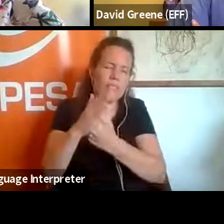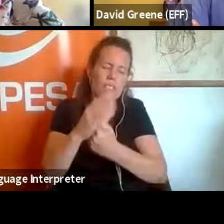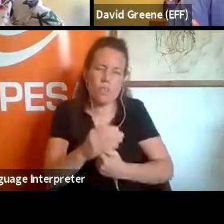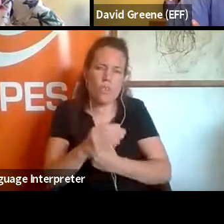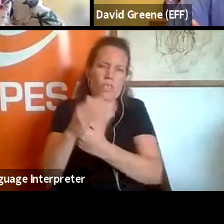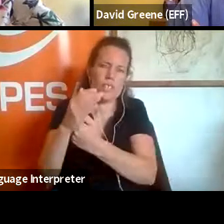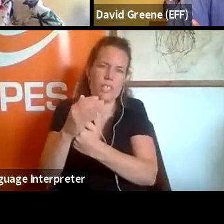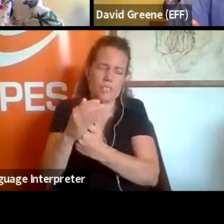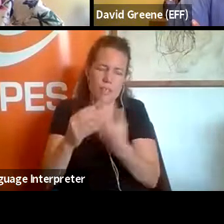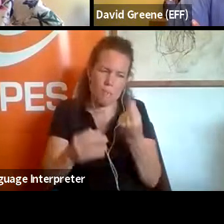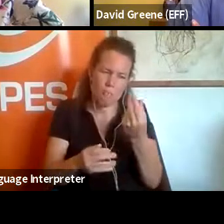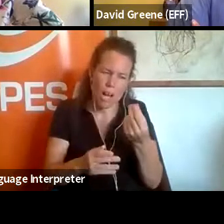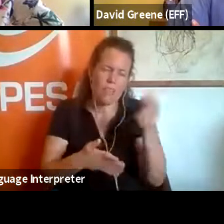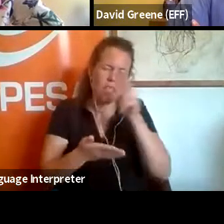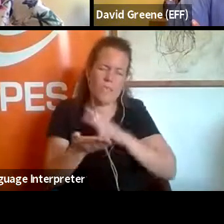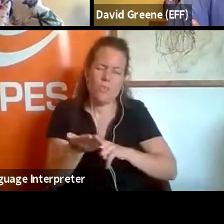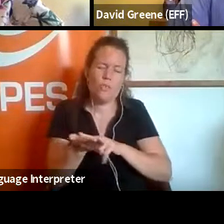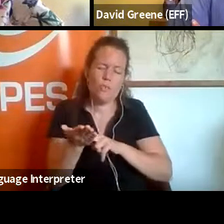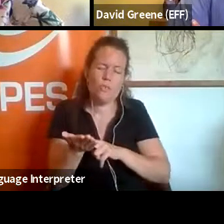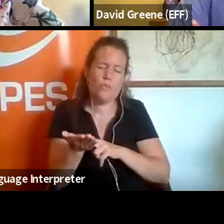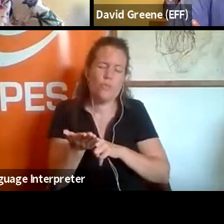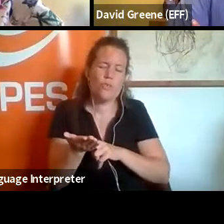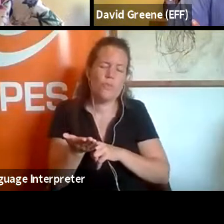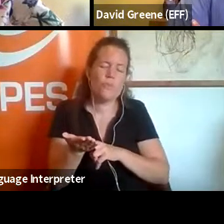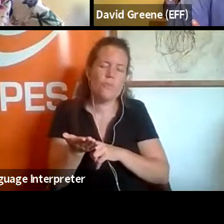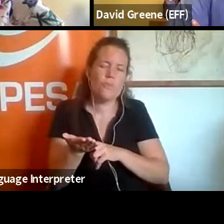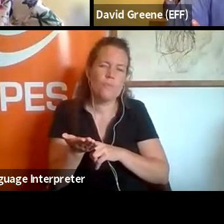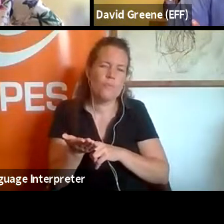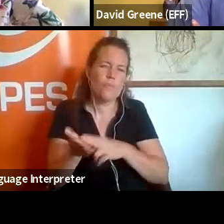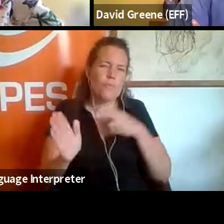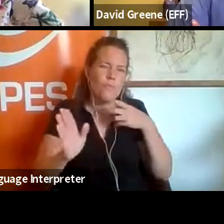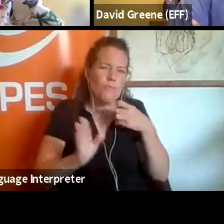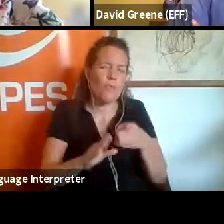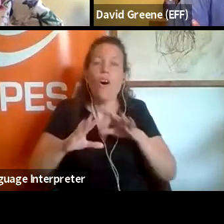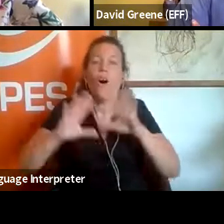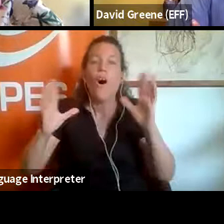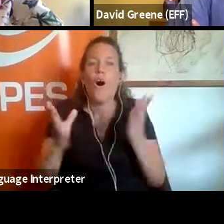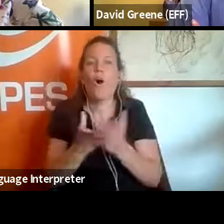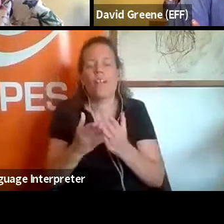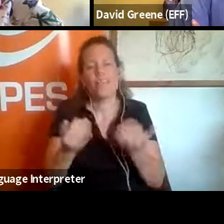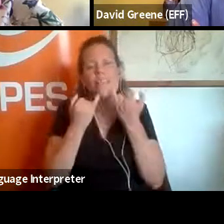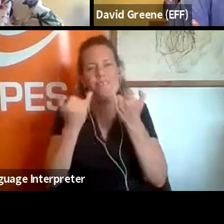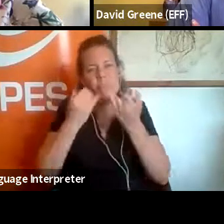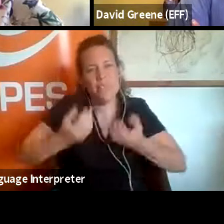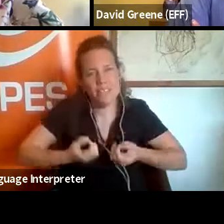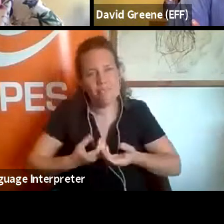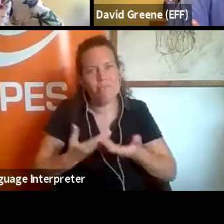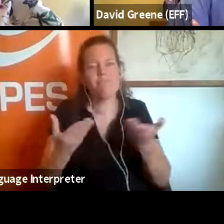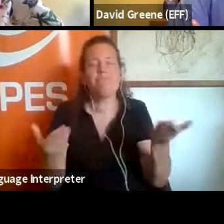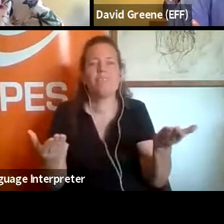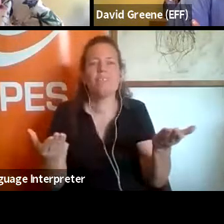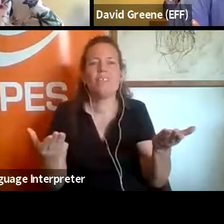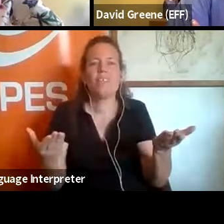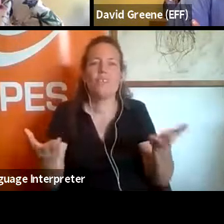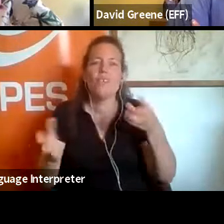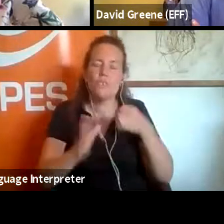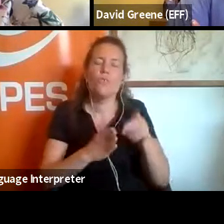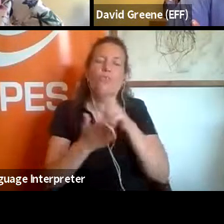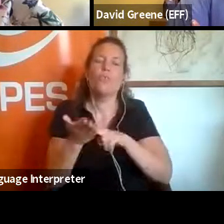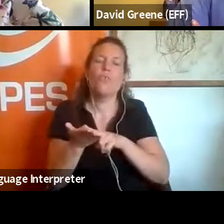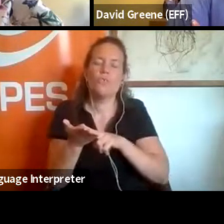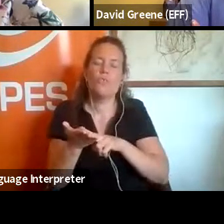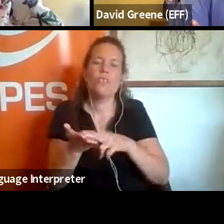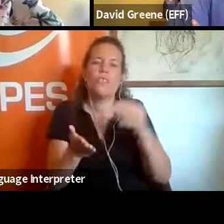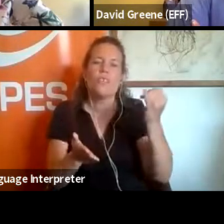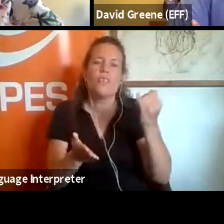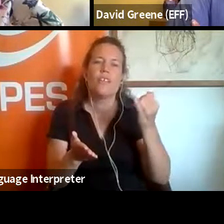use and have access to make sure that they have all the information needed to take these principles and the recommendations to